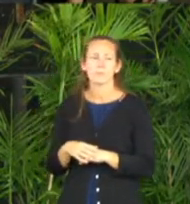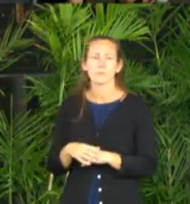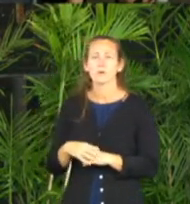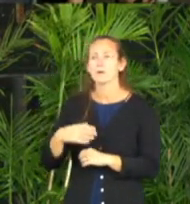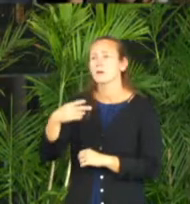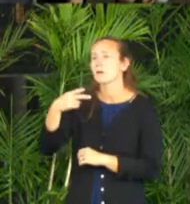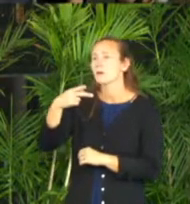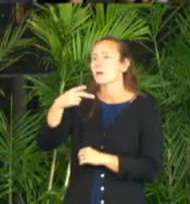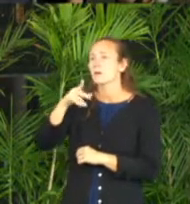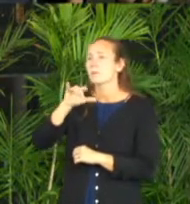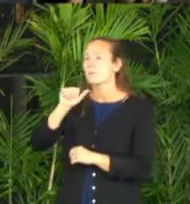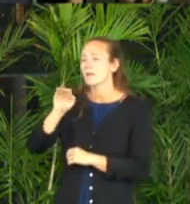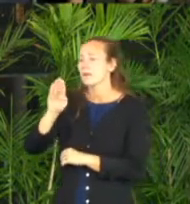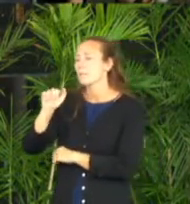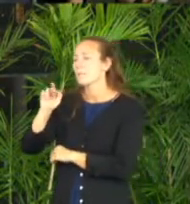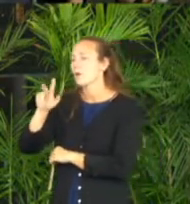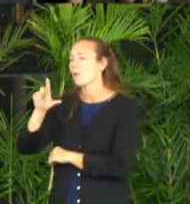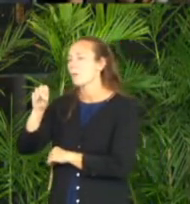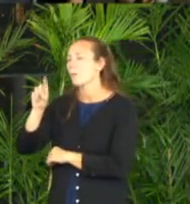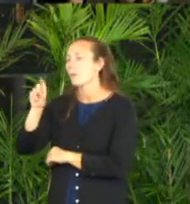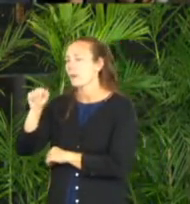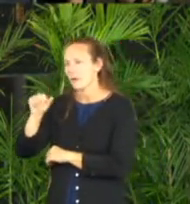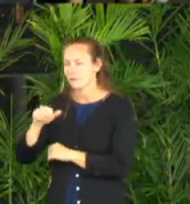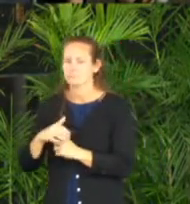Pia Barlotta.